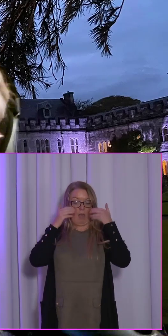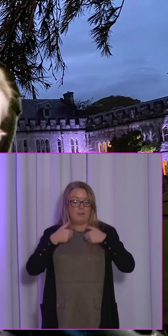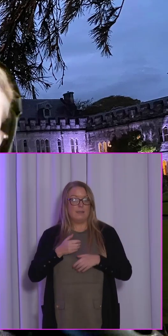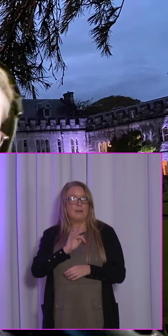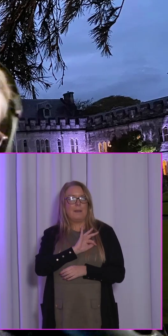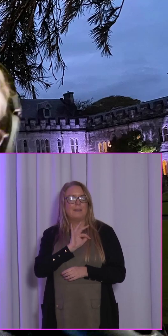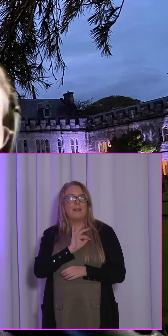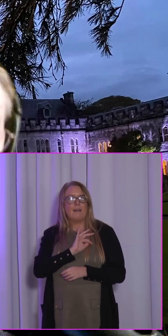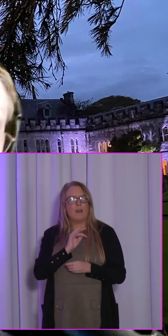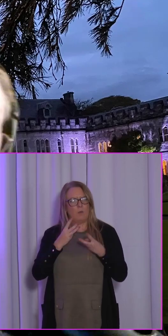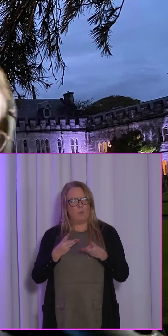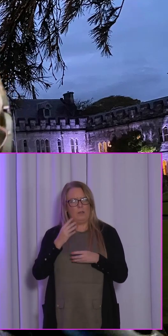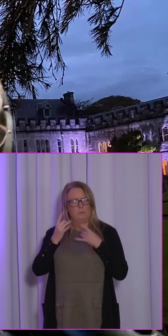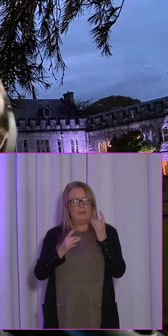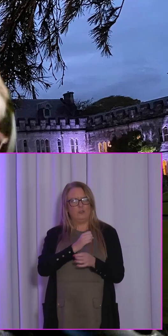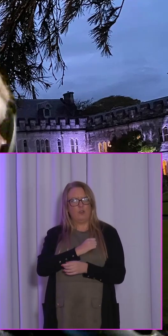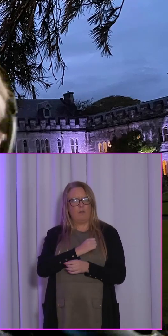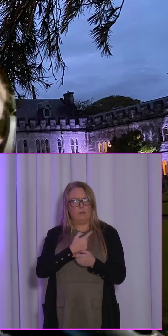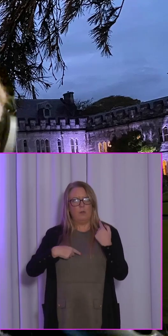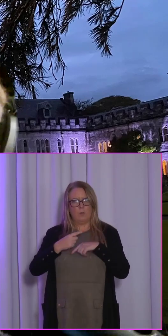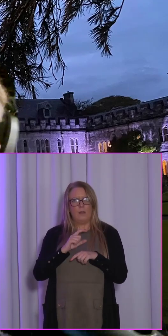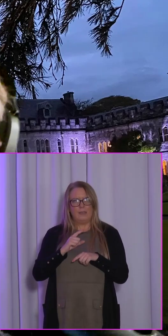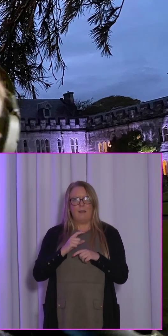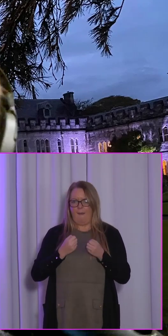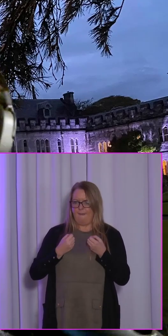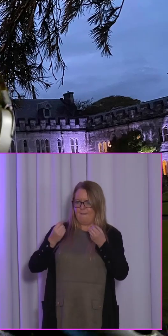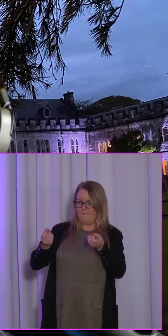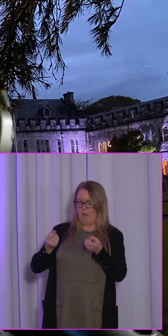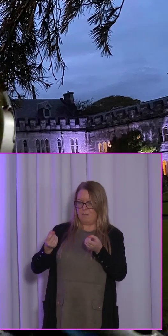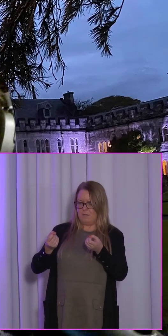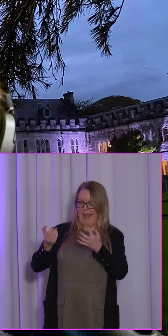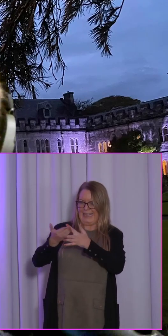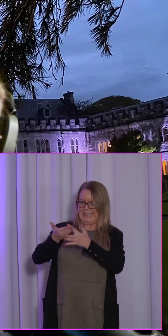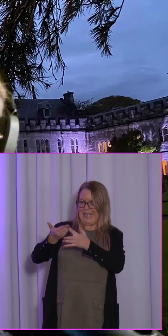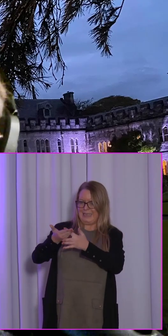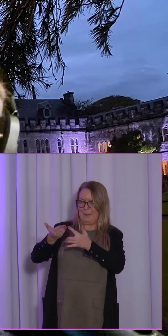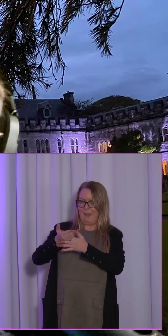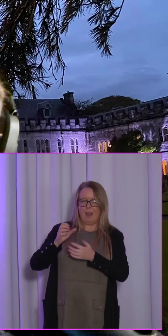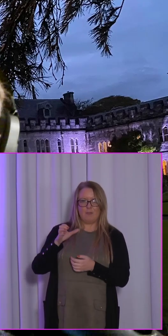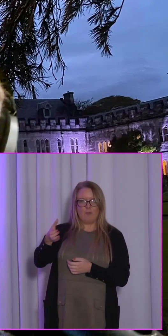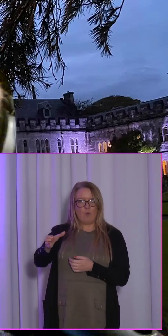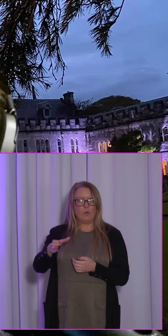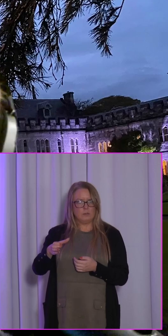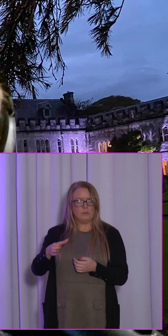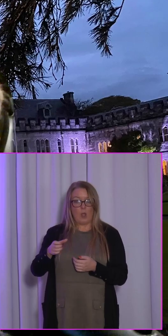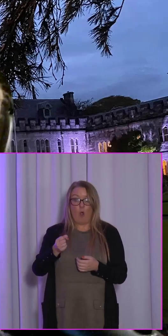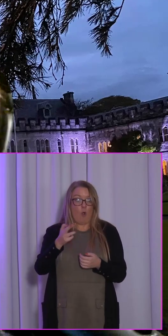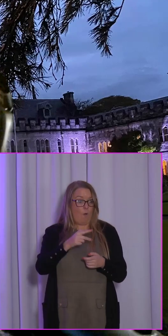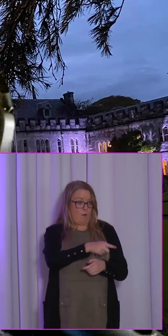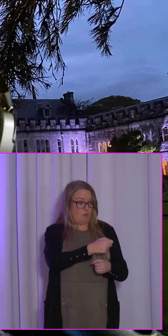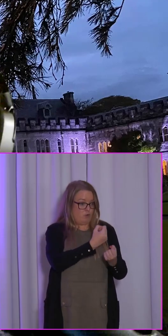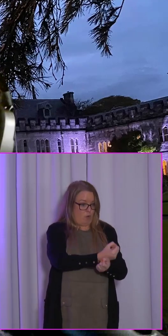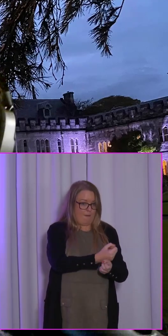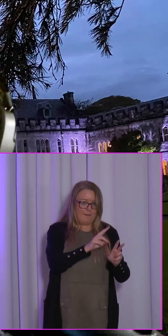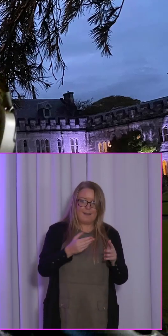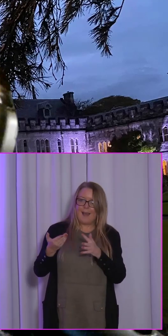I wanted to make sure that what we offered was something I could access, or my son could access. We have a cert in continuing professional